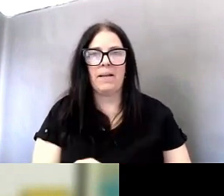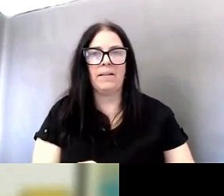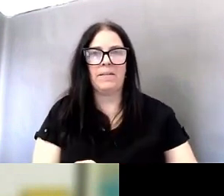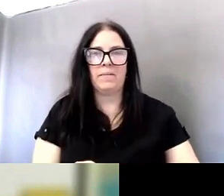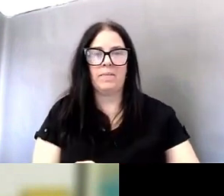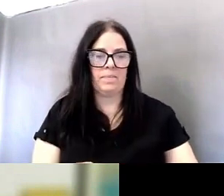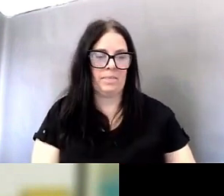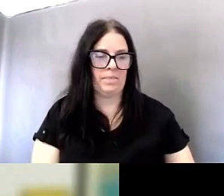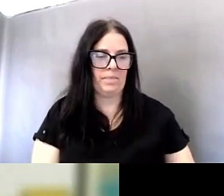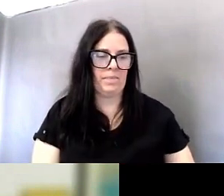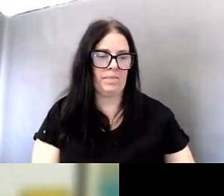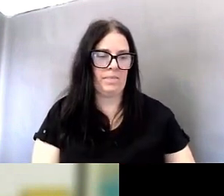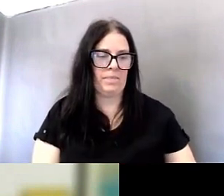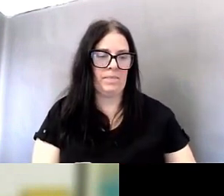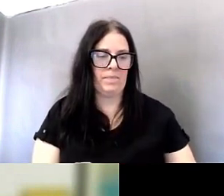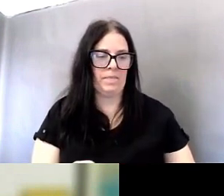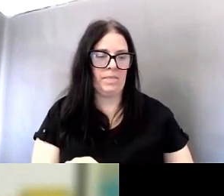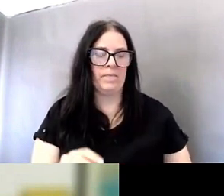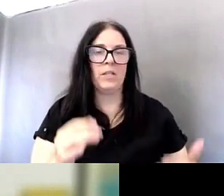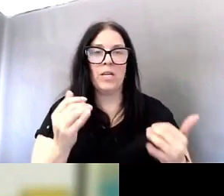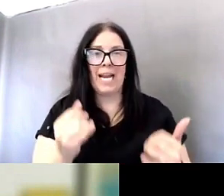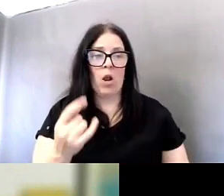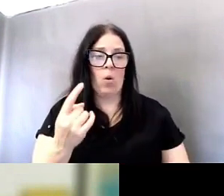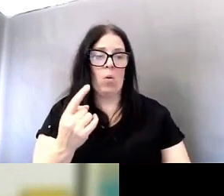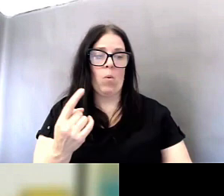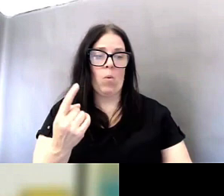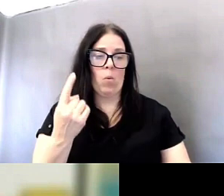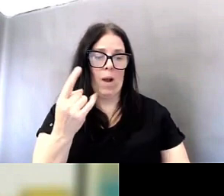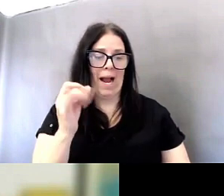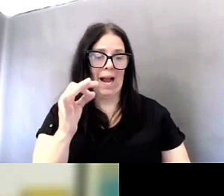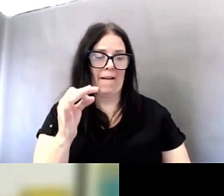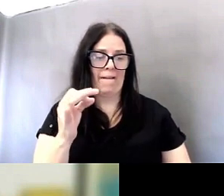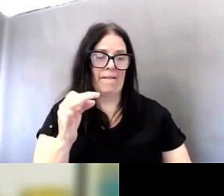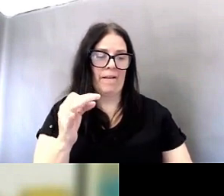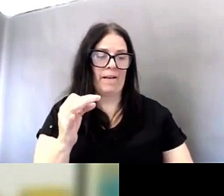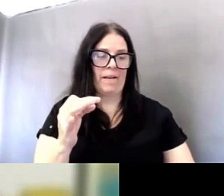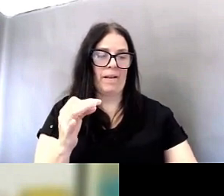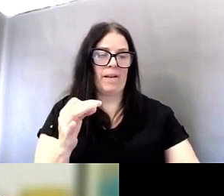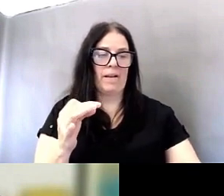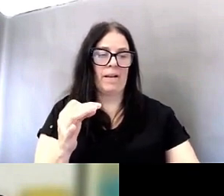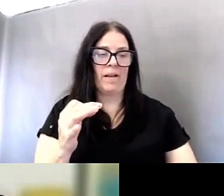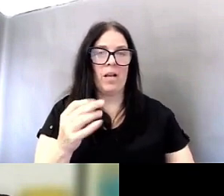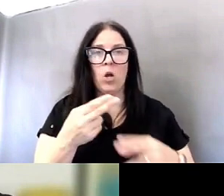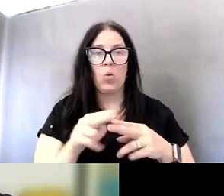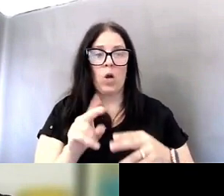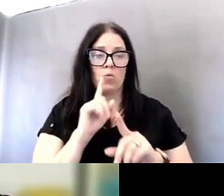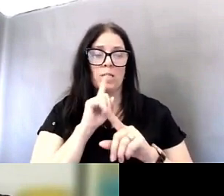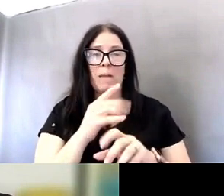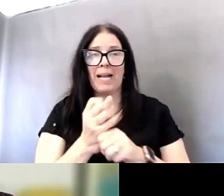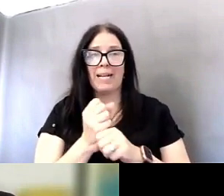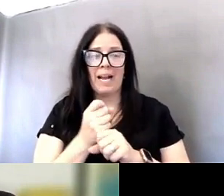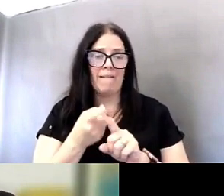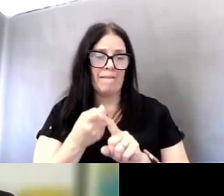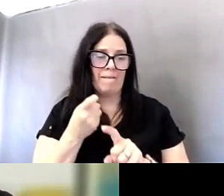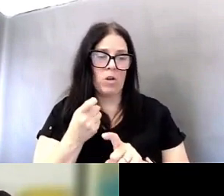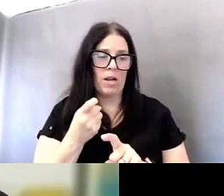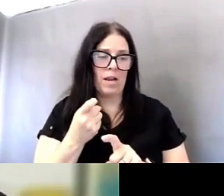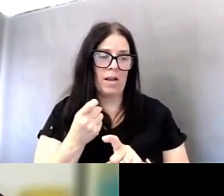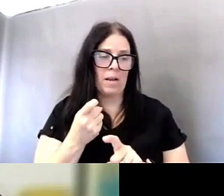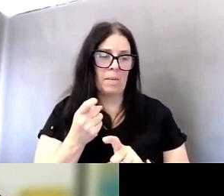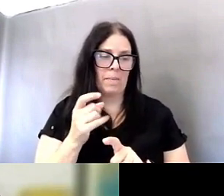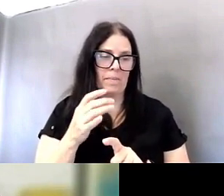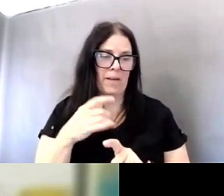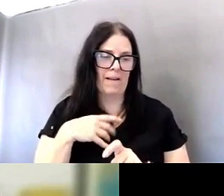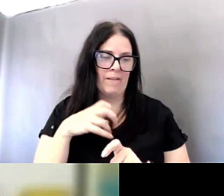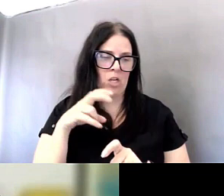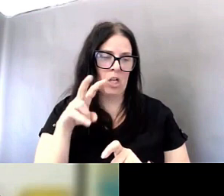as we are exploring as well. So one of the very quick responses we got was from, let me just quickly see. I have to